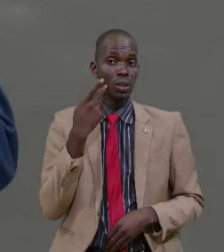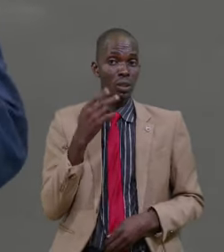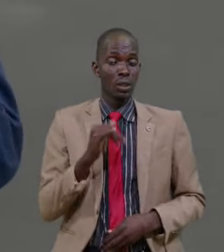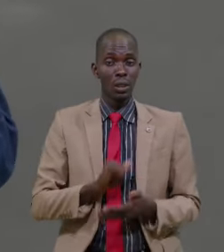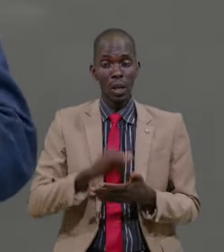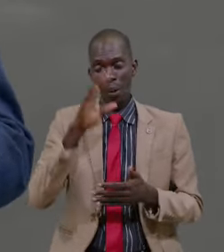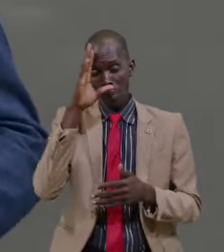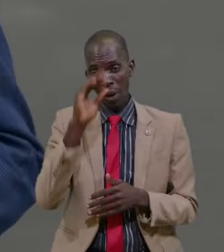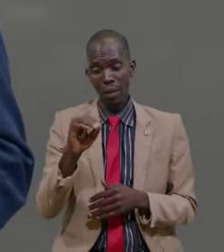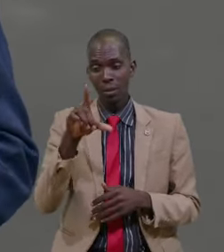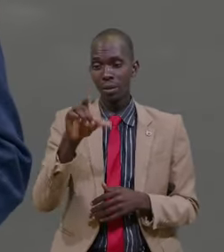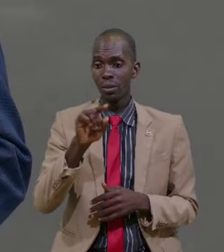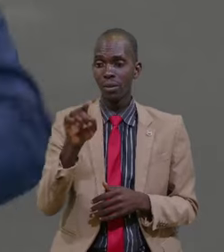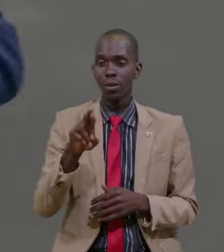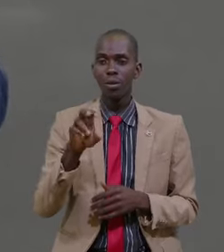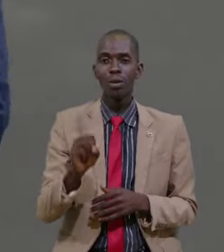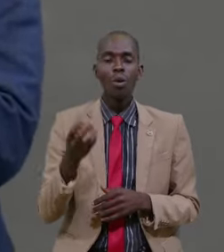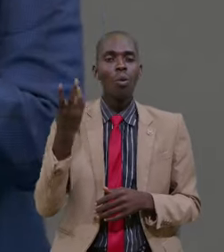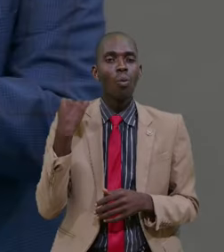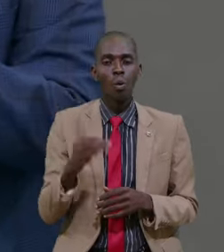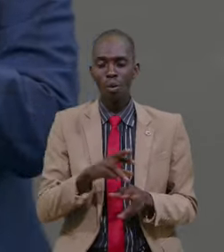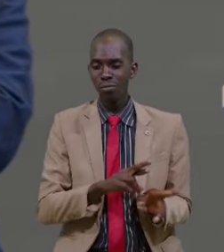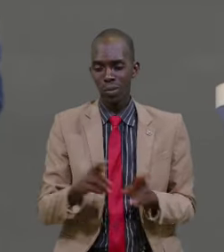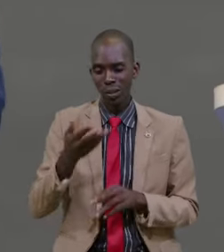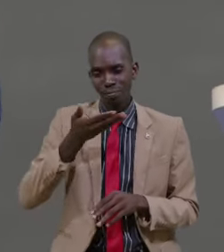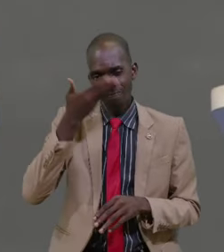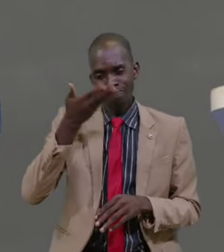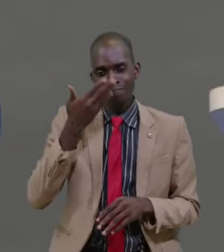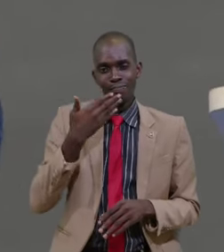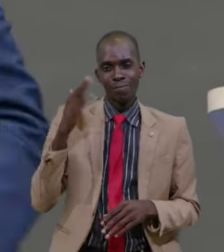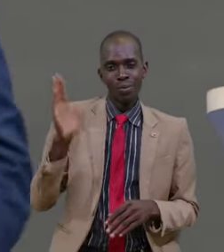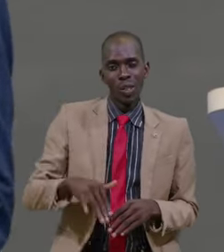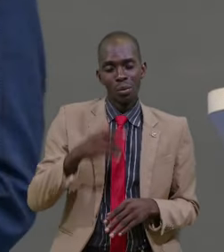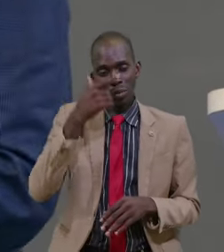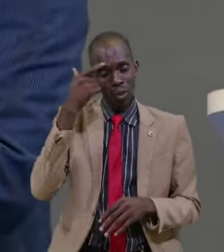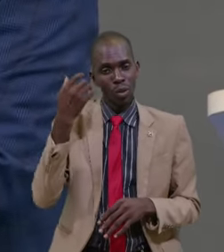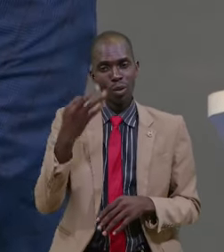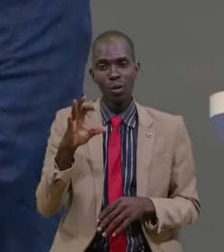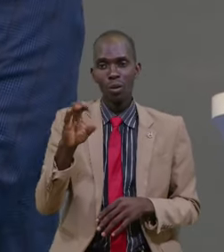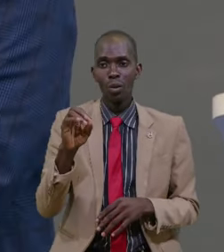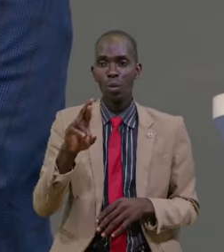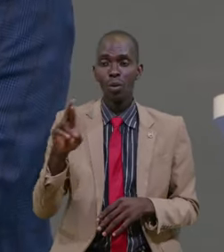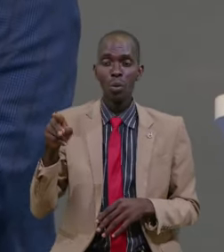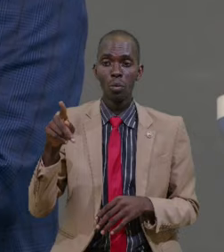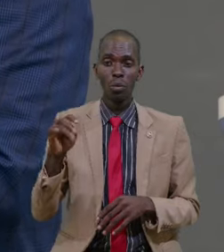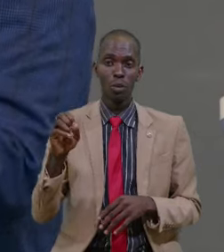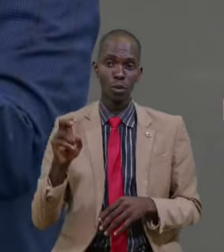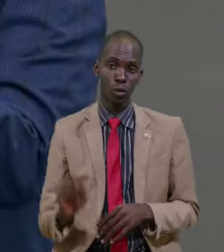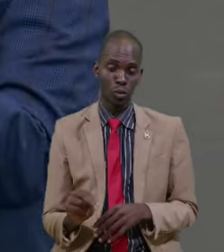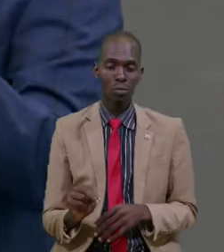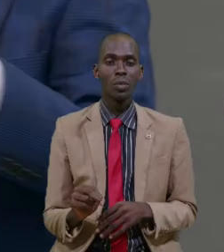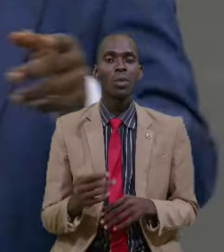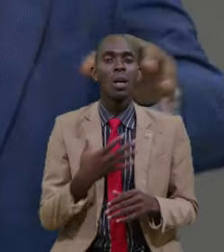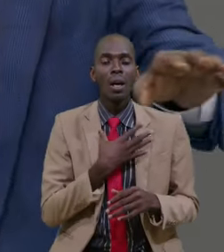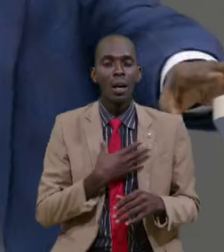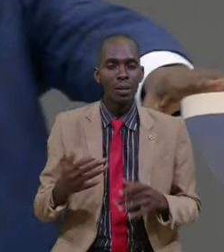stinking. Corruption was setting in. And when Jesus got there, he got him out of